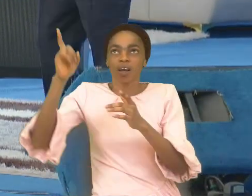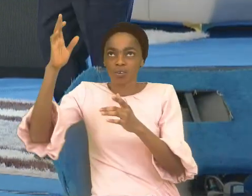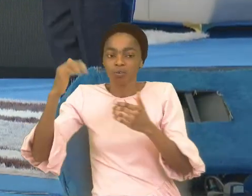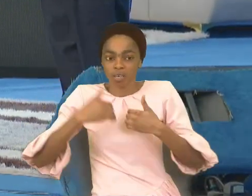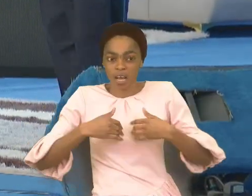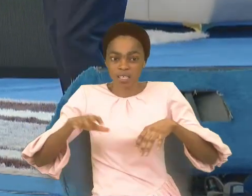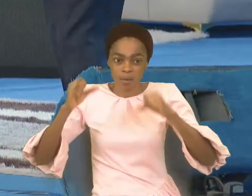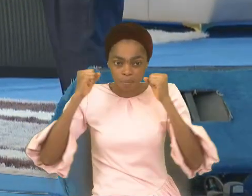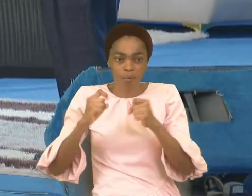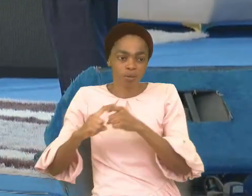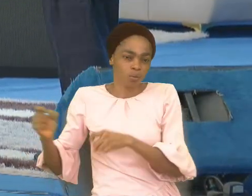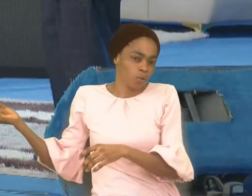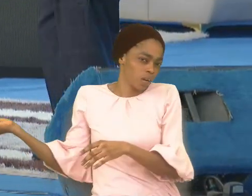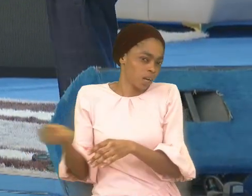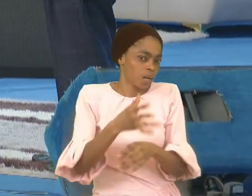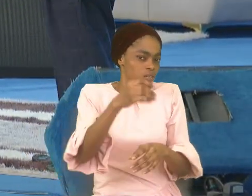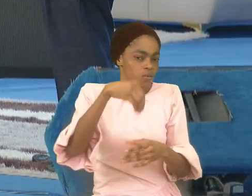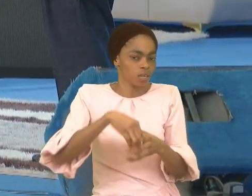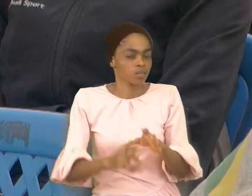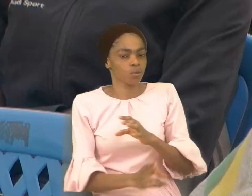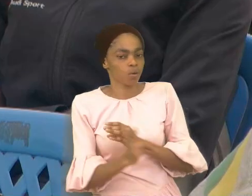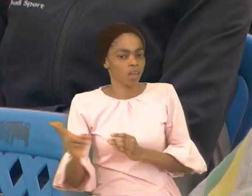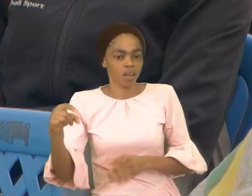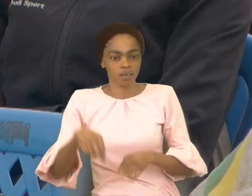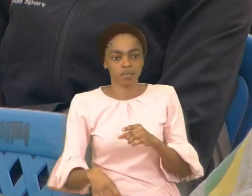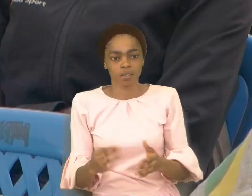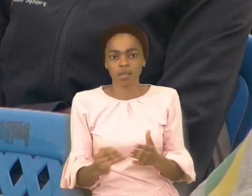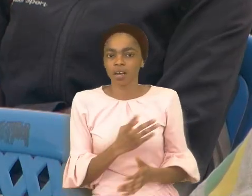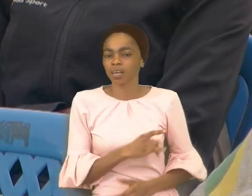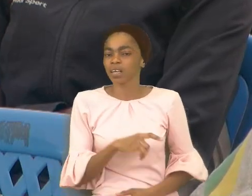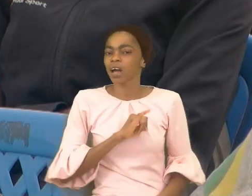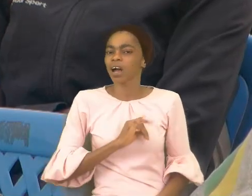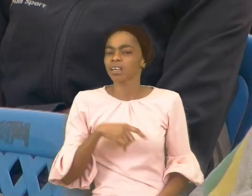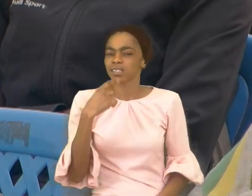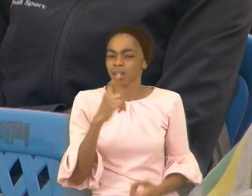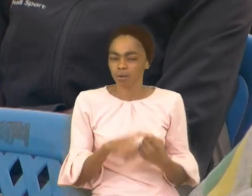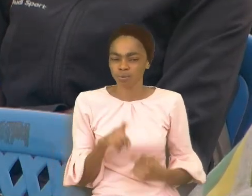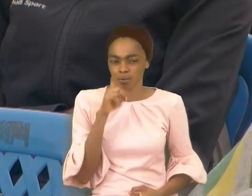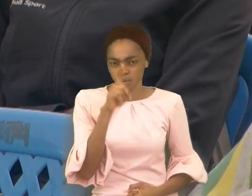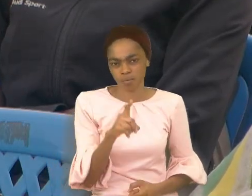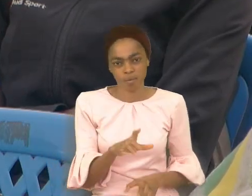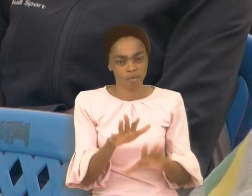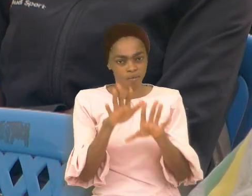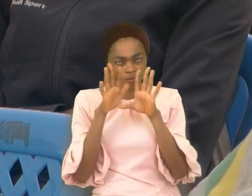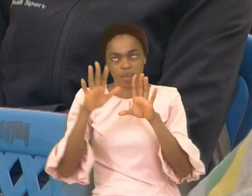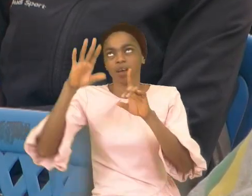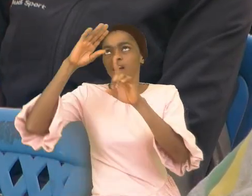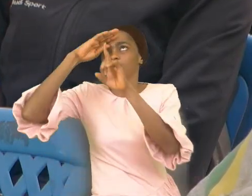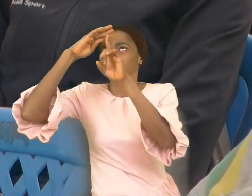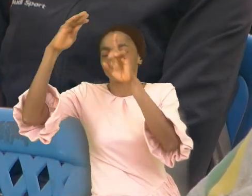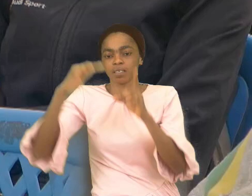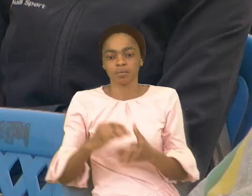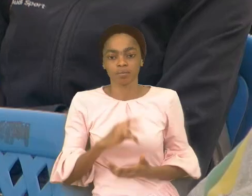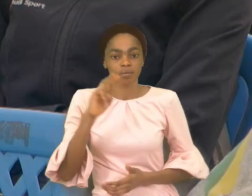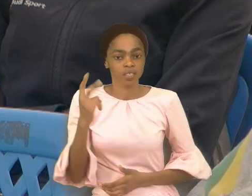fear him. In 2 Timothy chapter 3, reading from verse 12, it says,